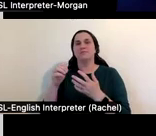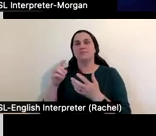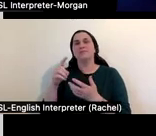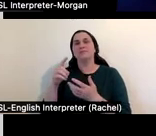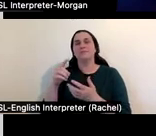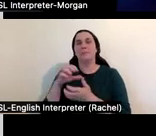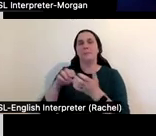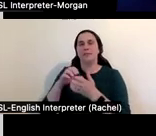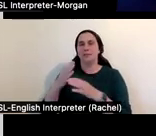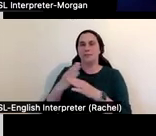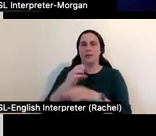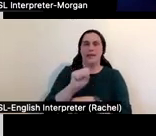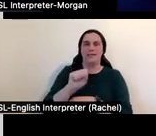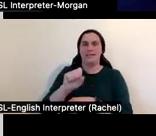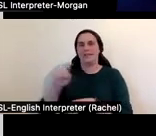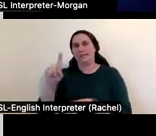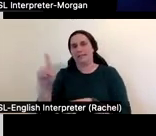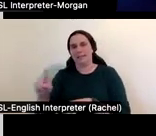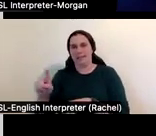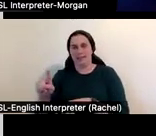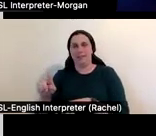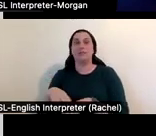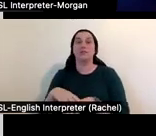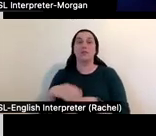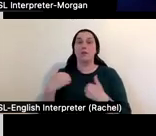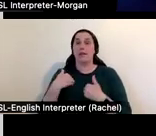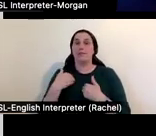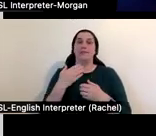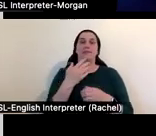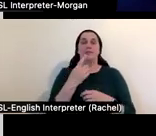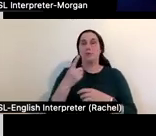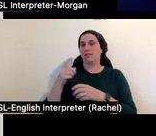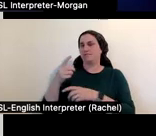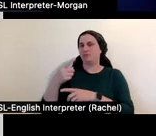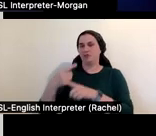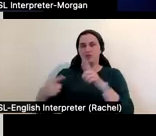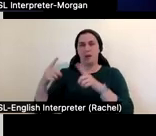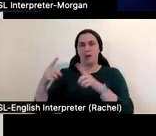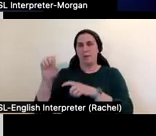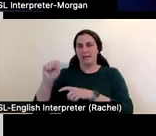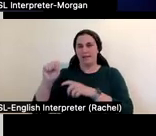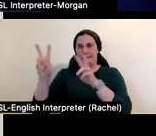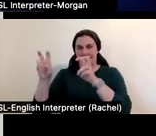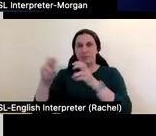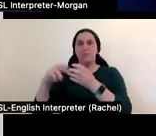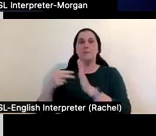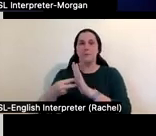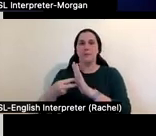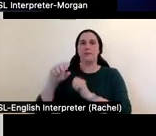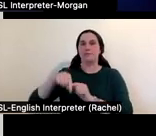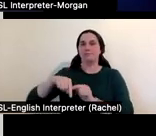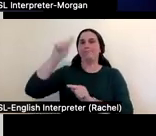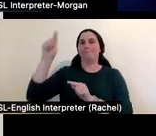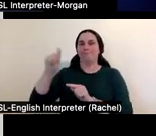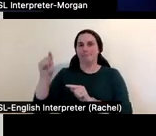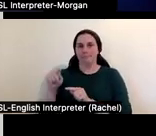name? There's different, so sharp is S, like a sharp S, or S set, like S D. Because